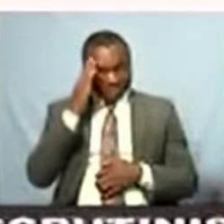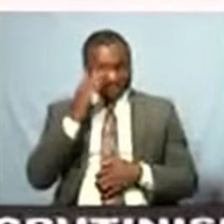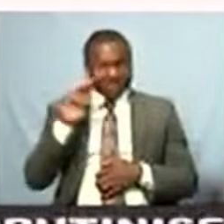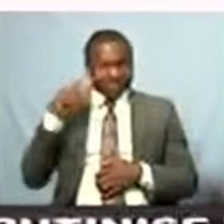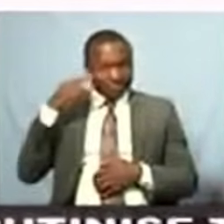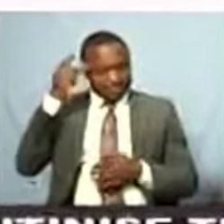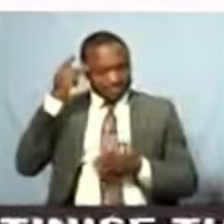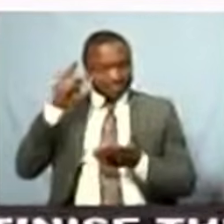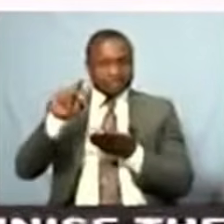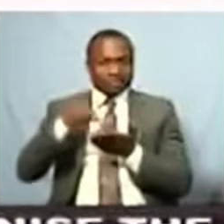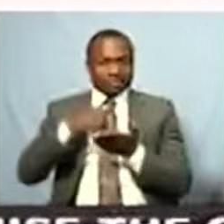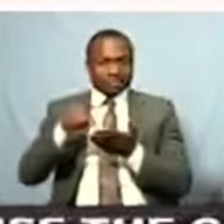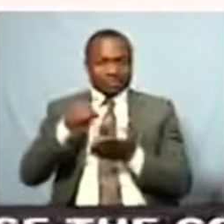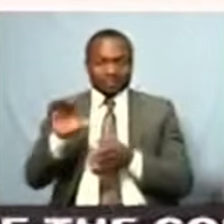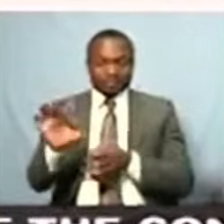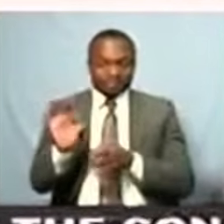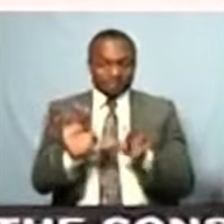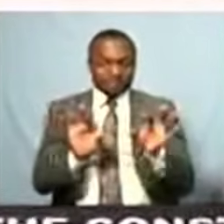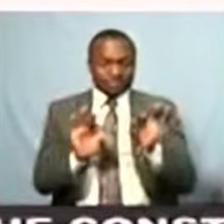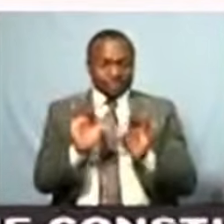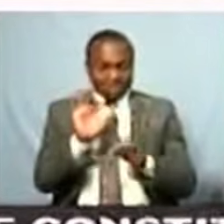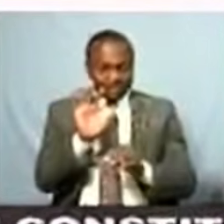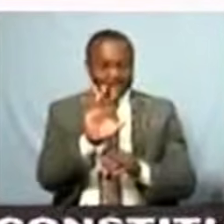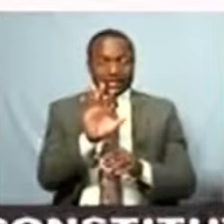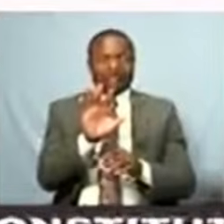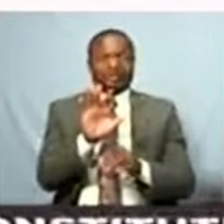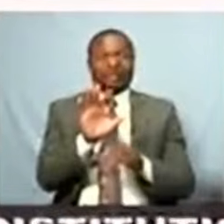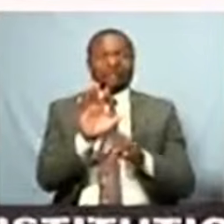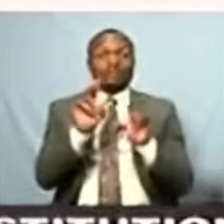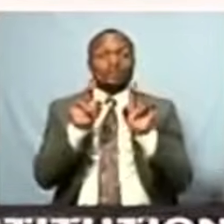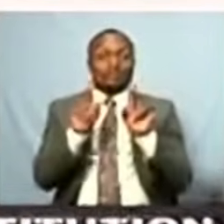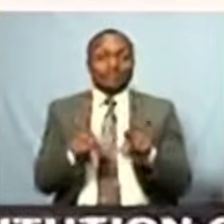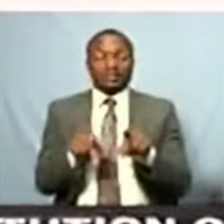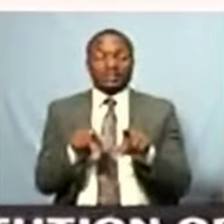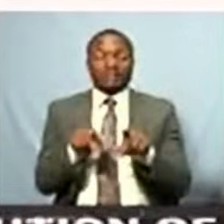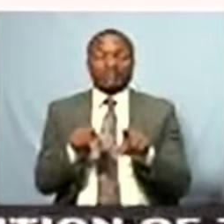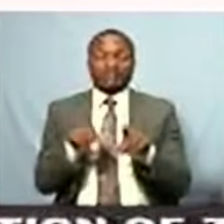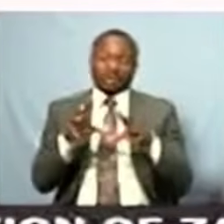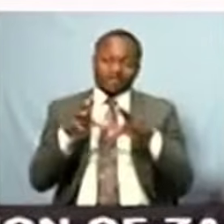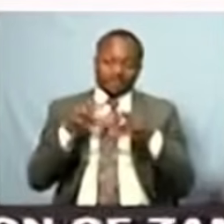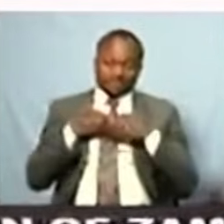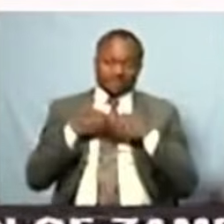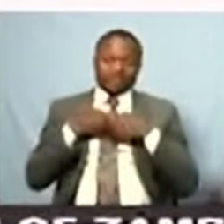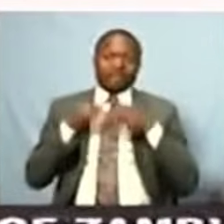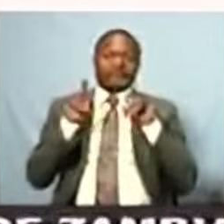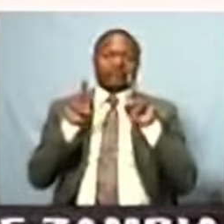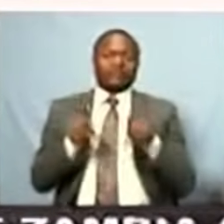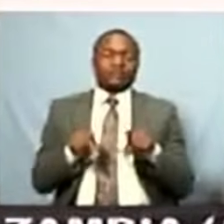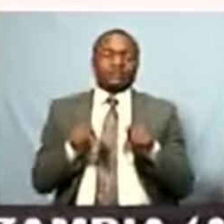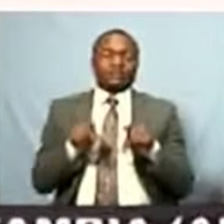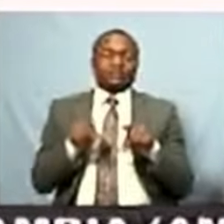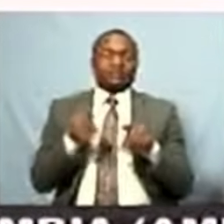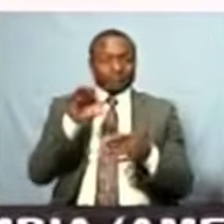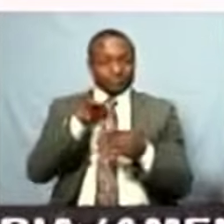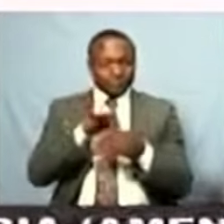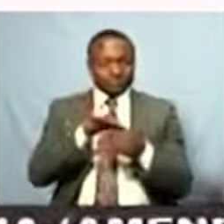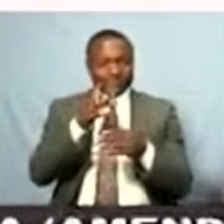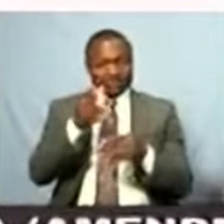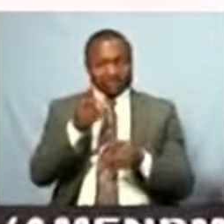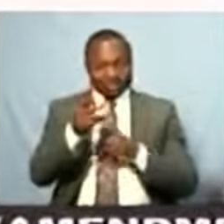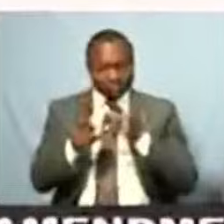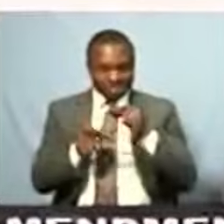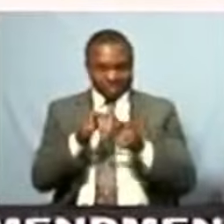political parties, when they select their candidate for adoption, when they are adopted for elections, there is a process that is